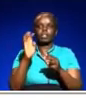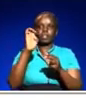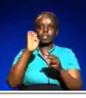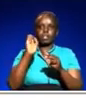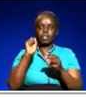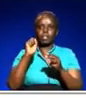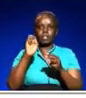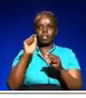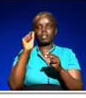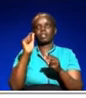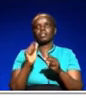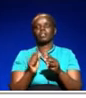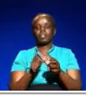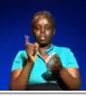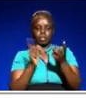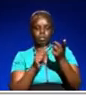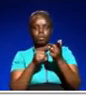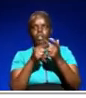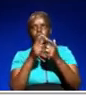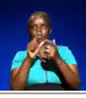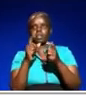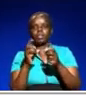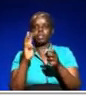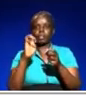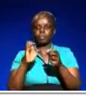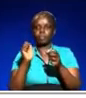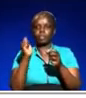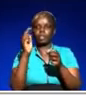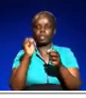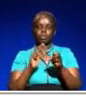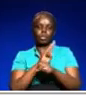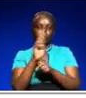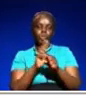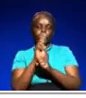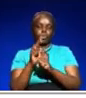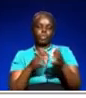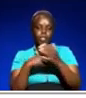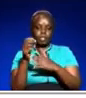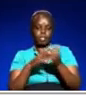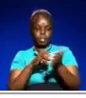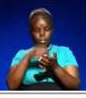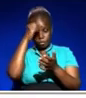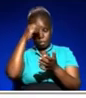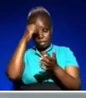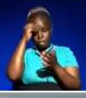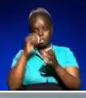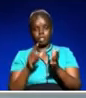mean, we shall now start using the symbols that we learned, and that will be given